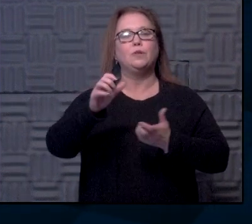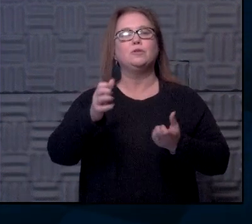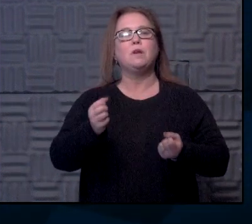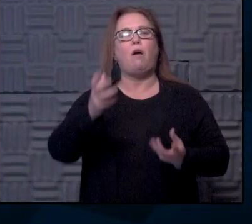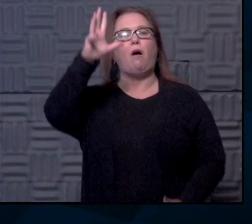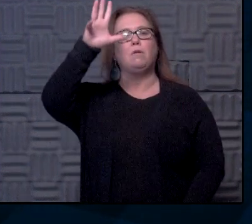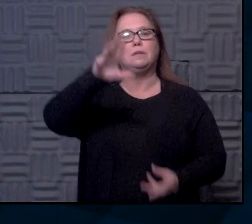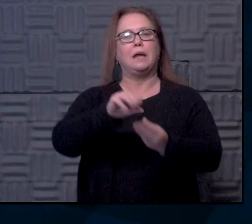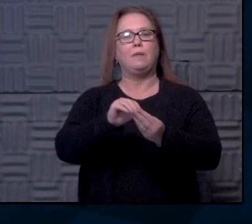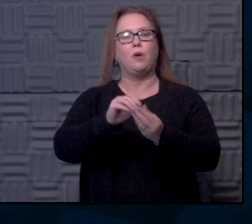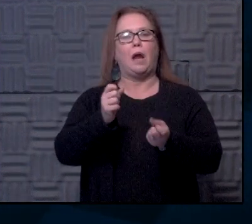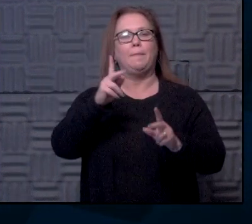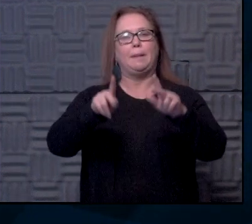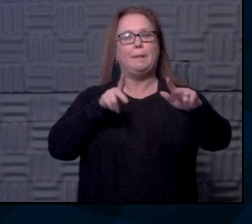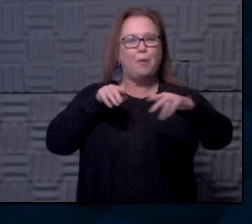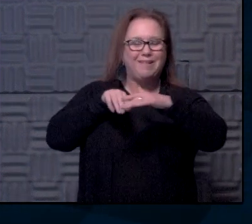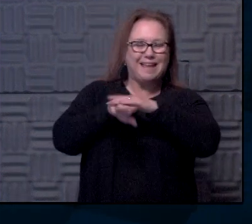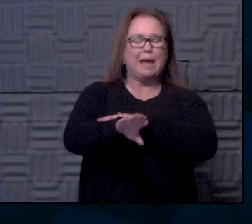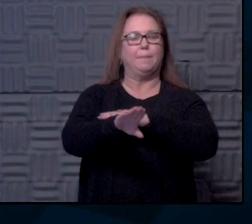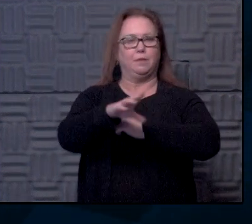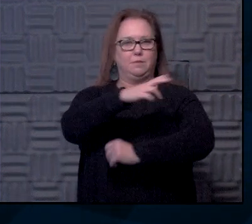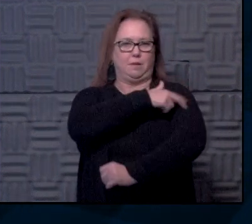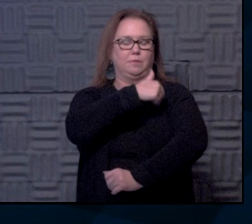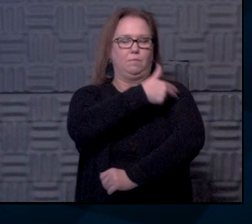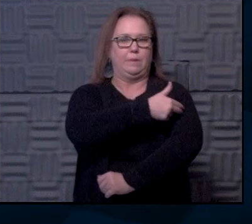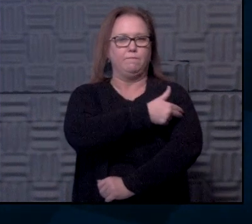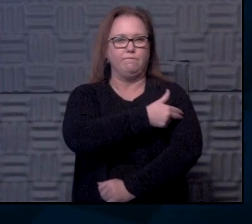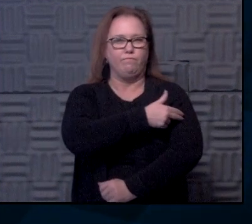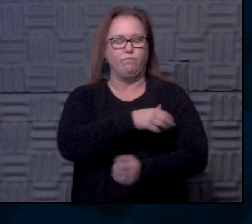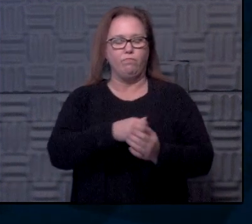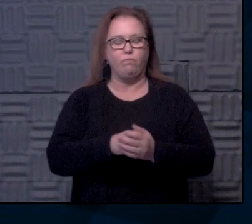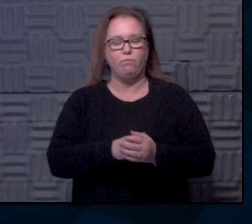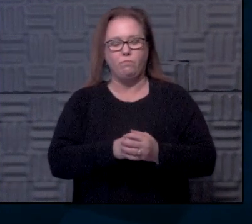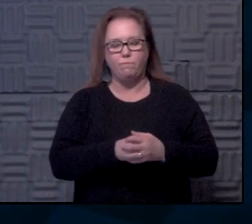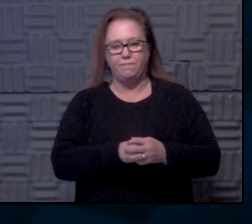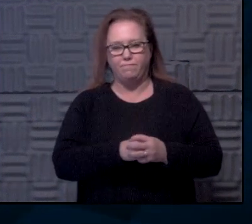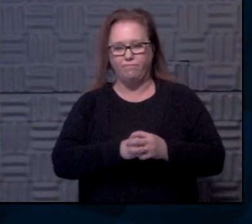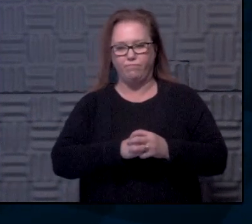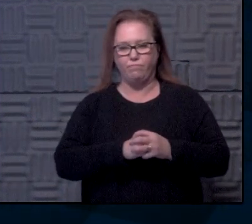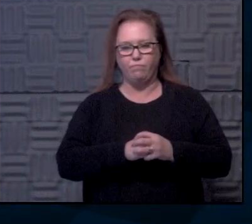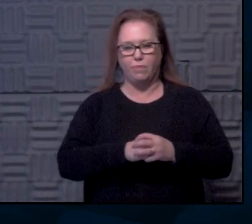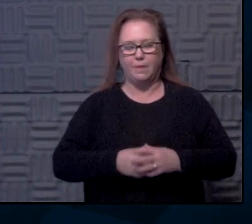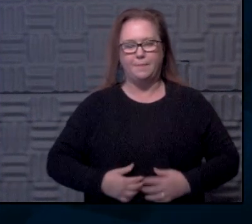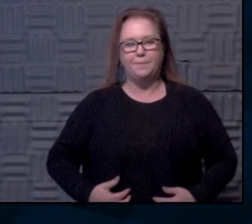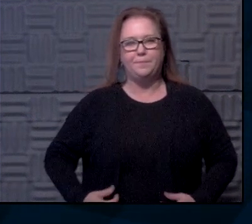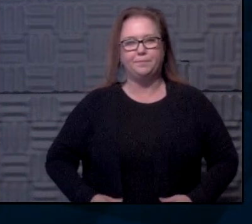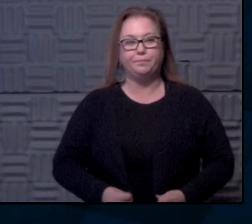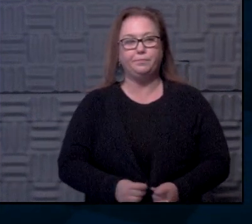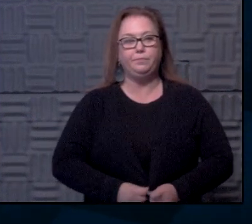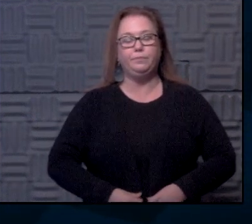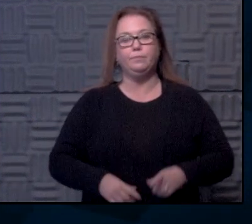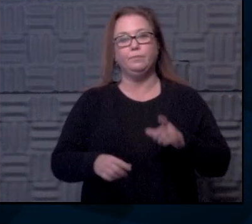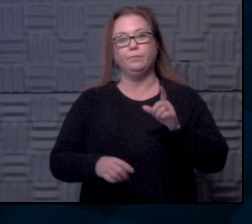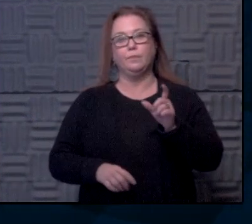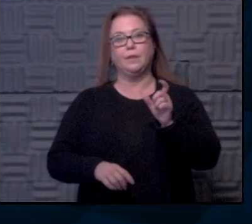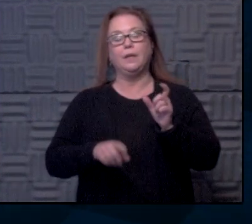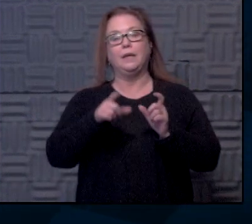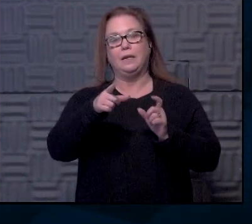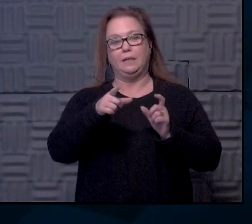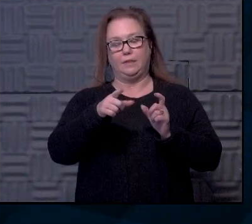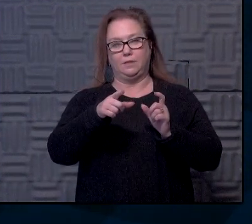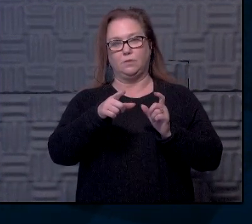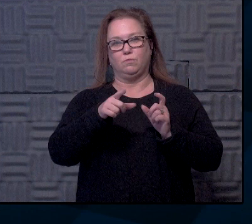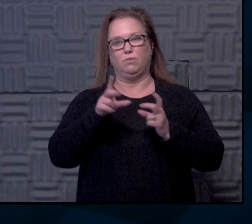people hit the doors needing to be hospitalized in each of these months. So I mentioned these were data points